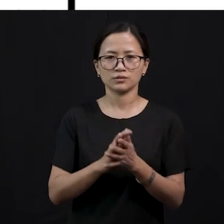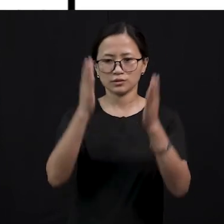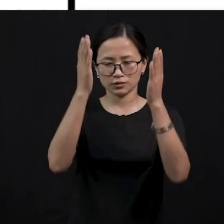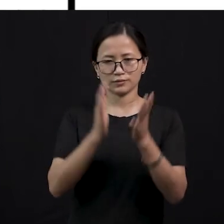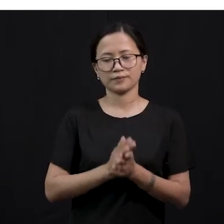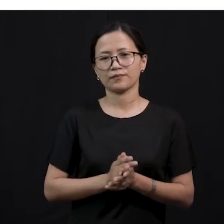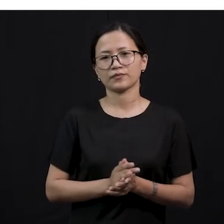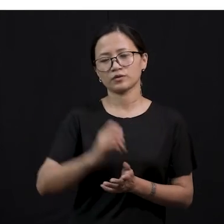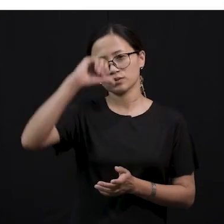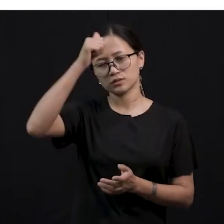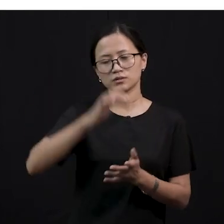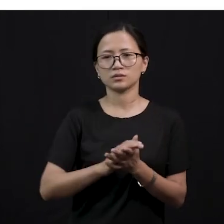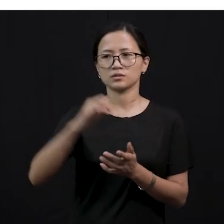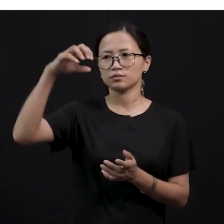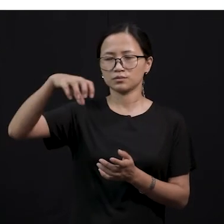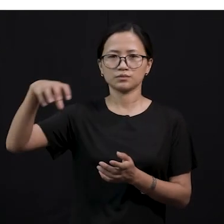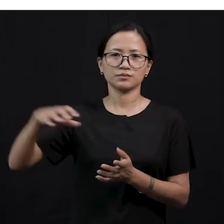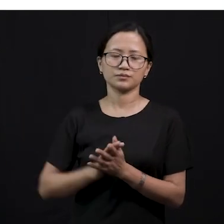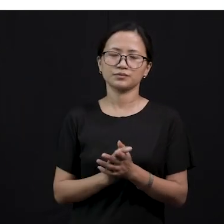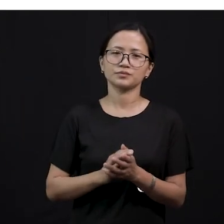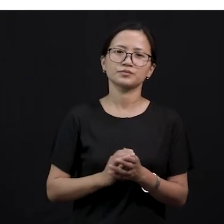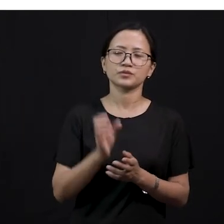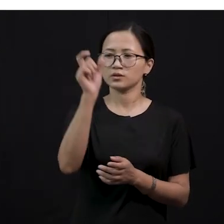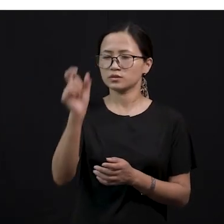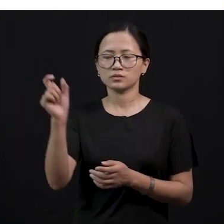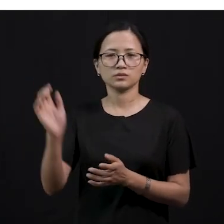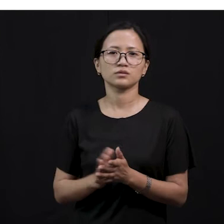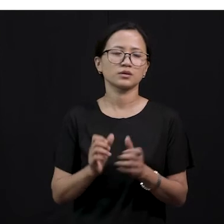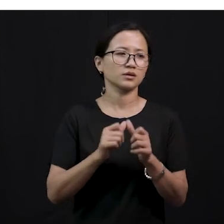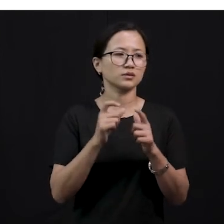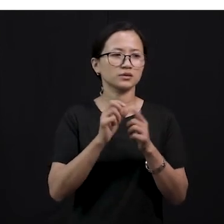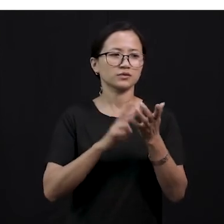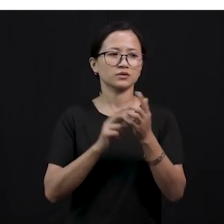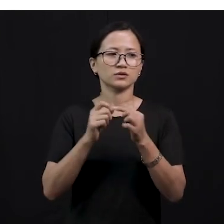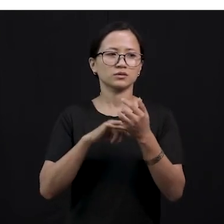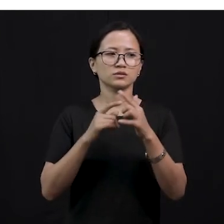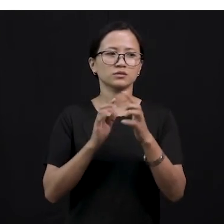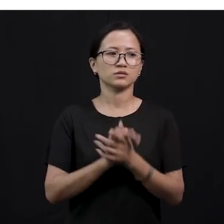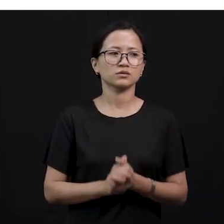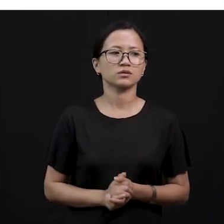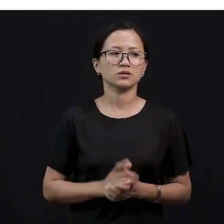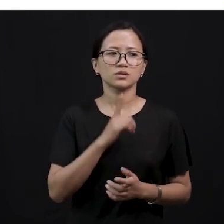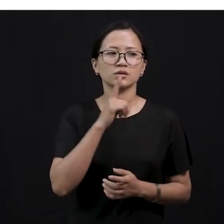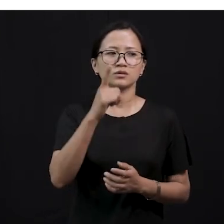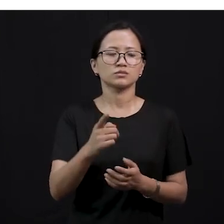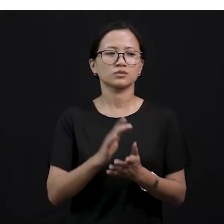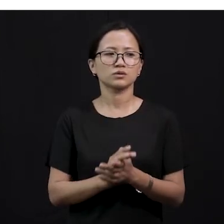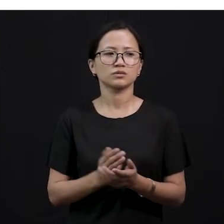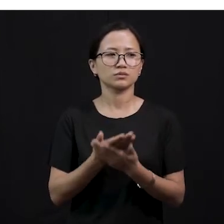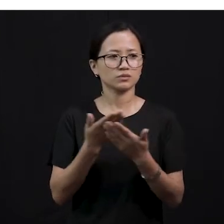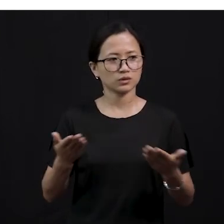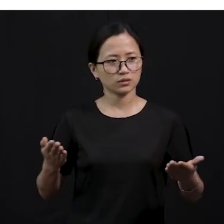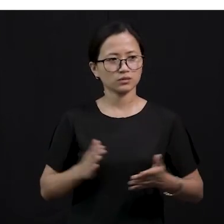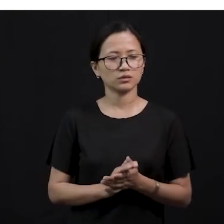the information collection. So what is an advertisement? Advertisement is when you when you want to introduce a product, there's a